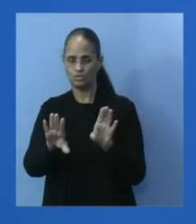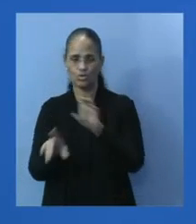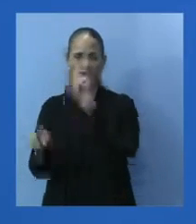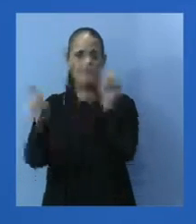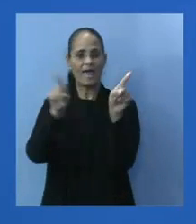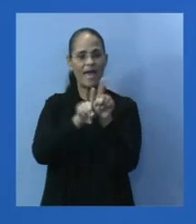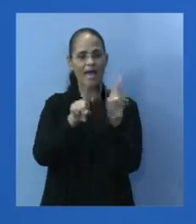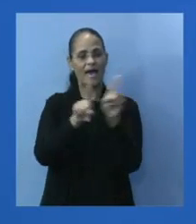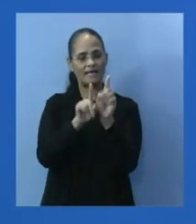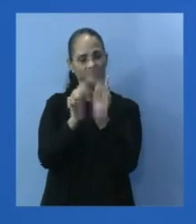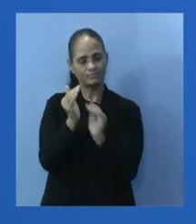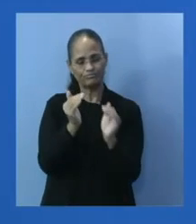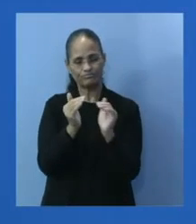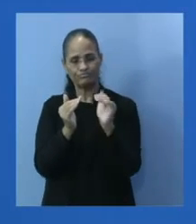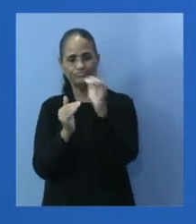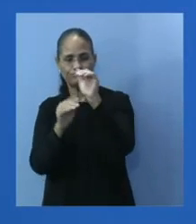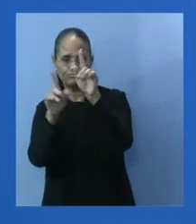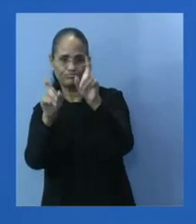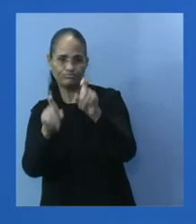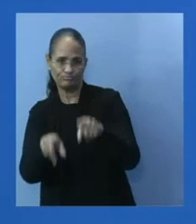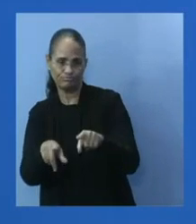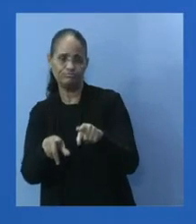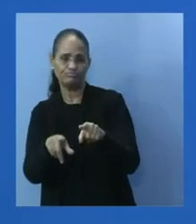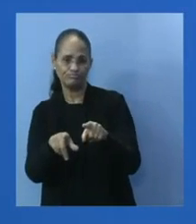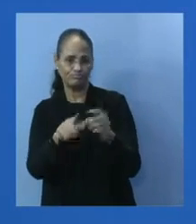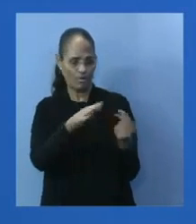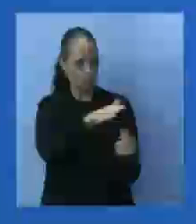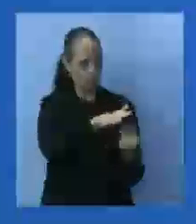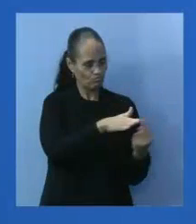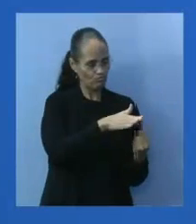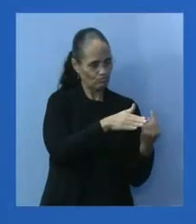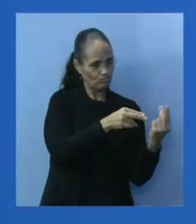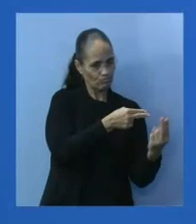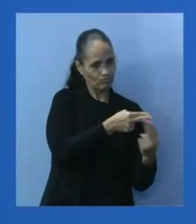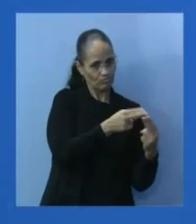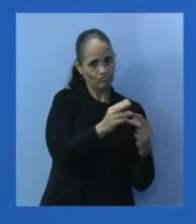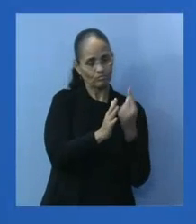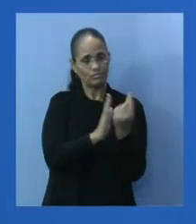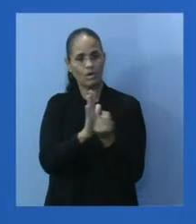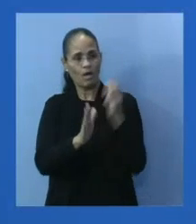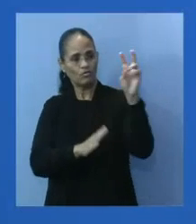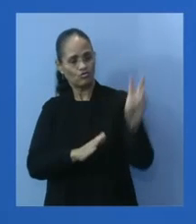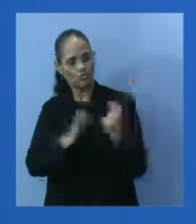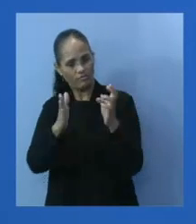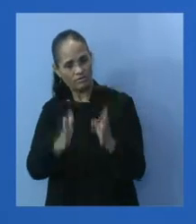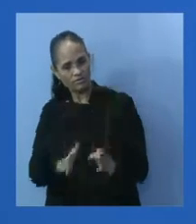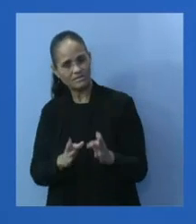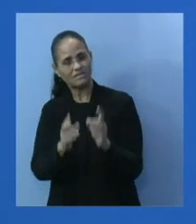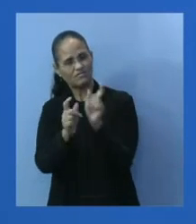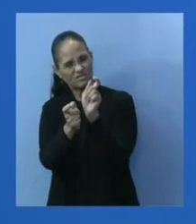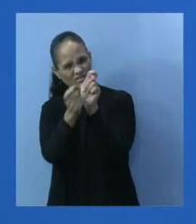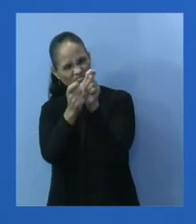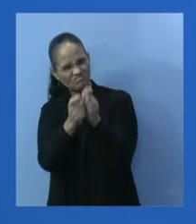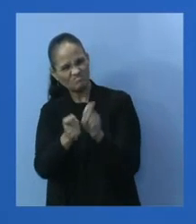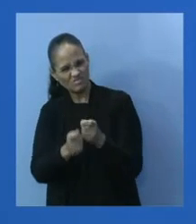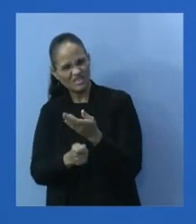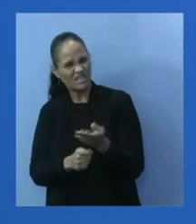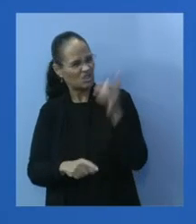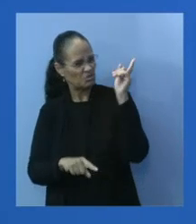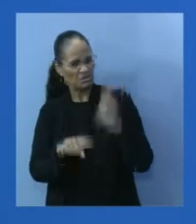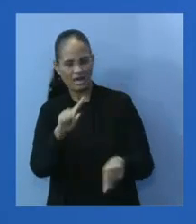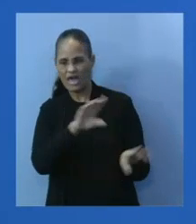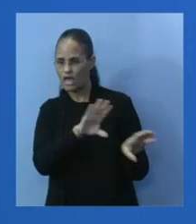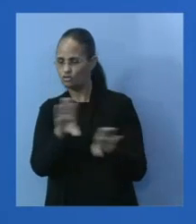they advance through their testing regime and incubation period. Travelers are reminded that there are very specific things that they cannot